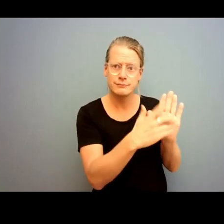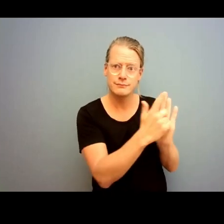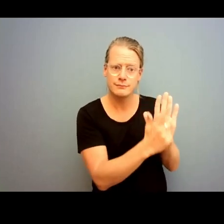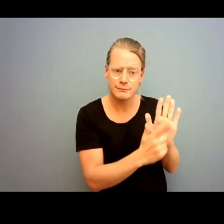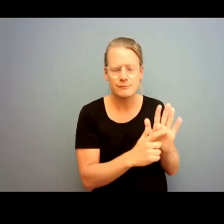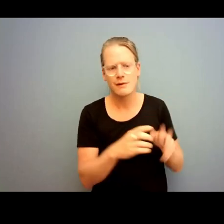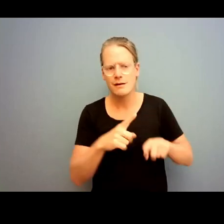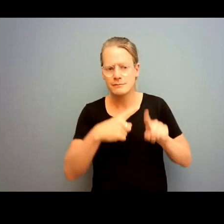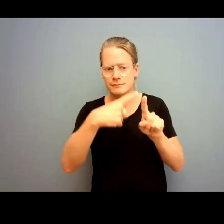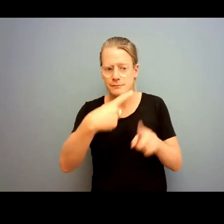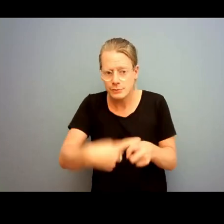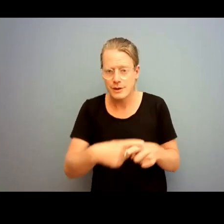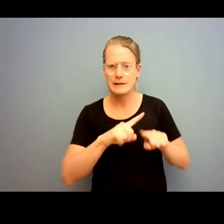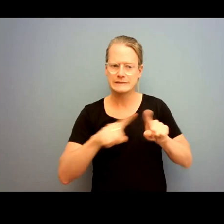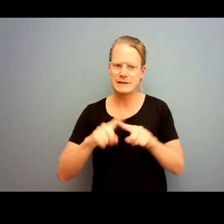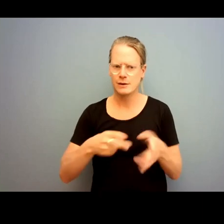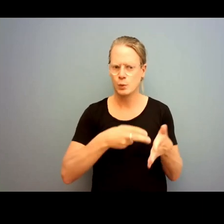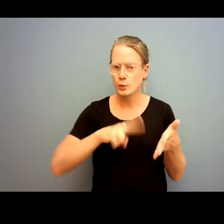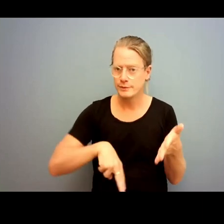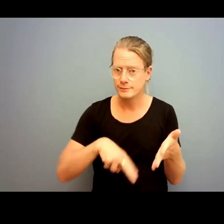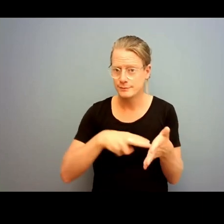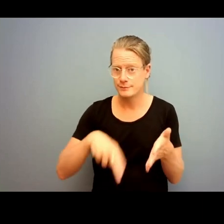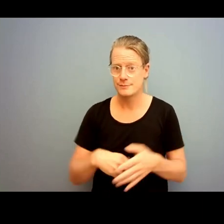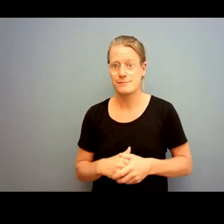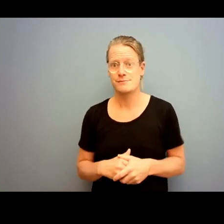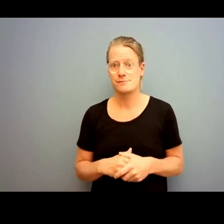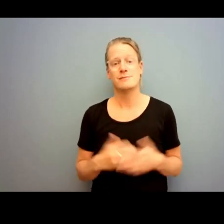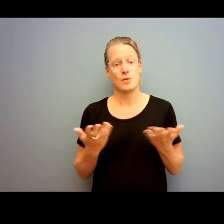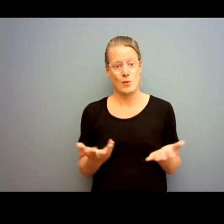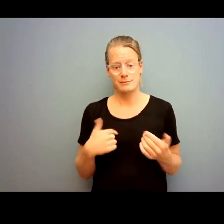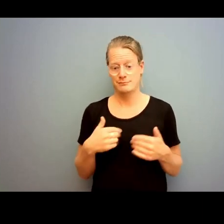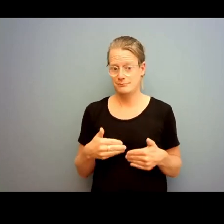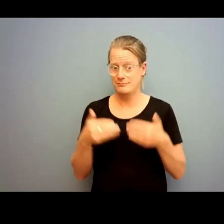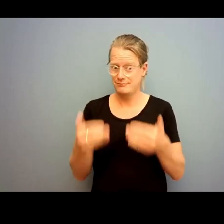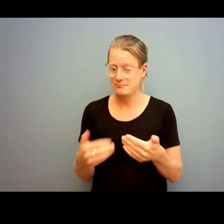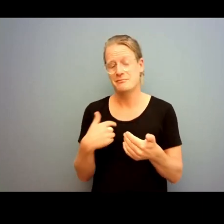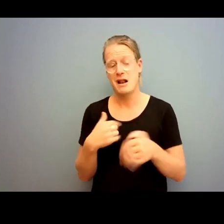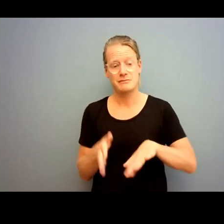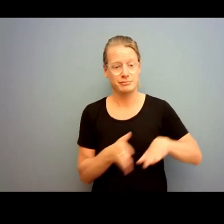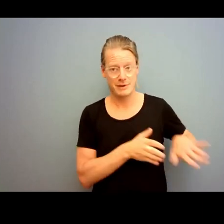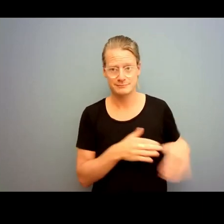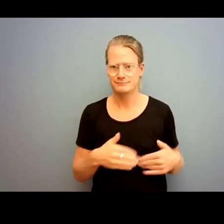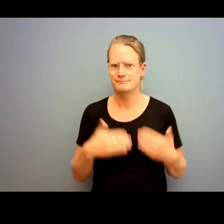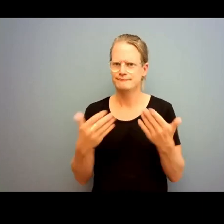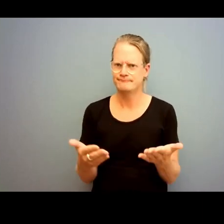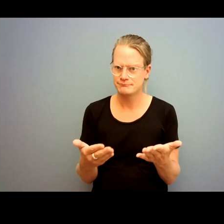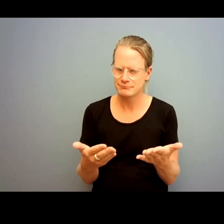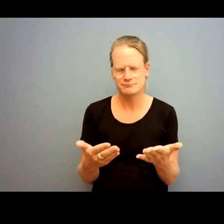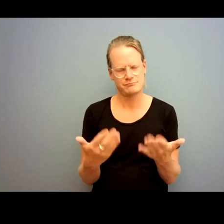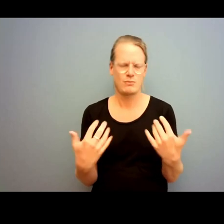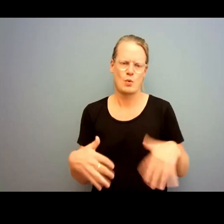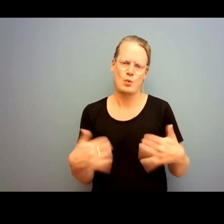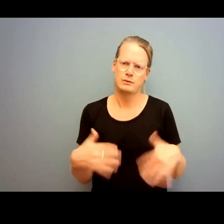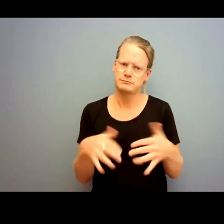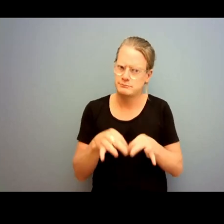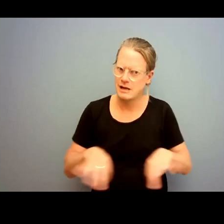Now we will have another as important presentation on the